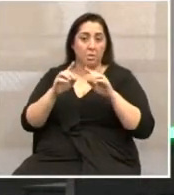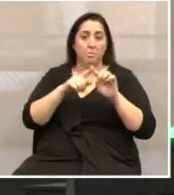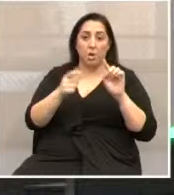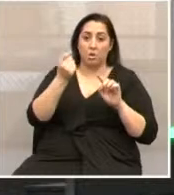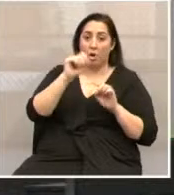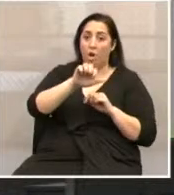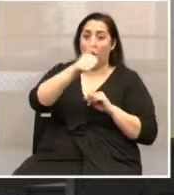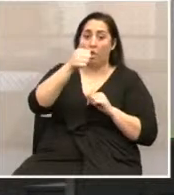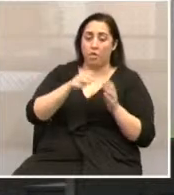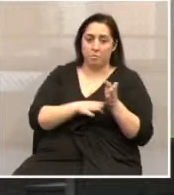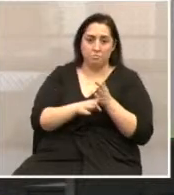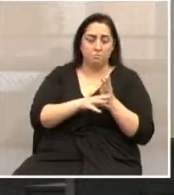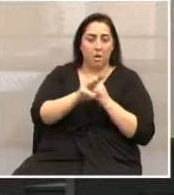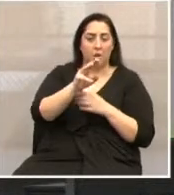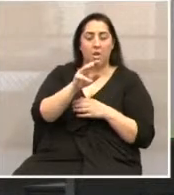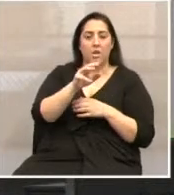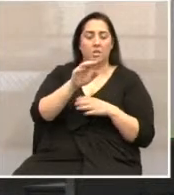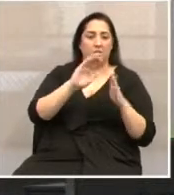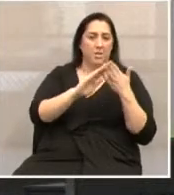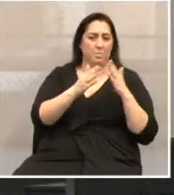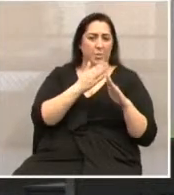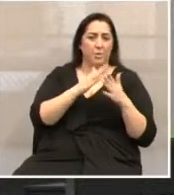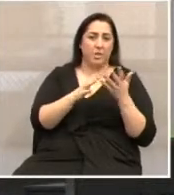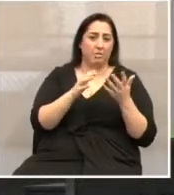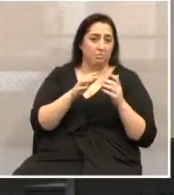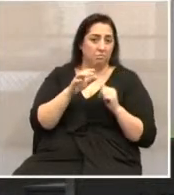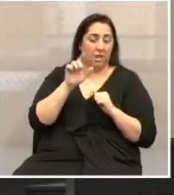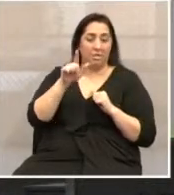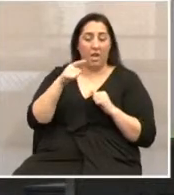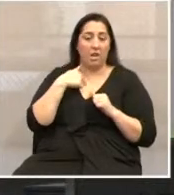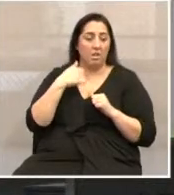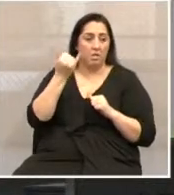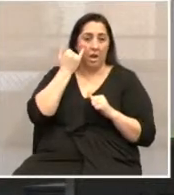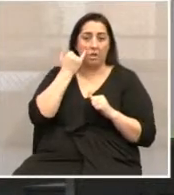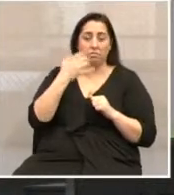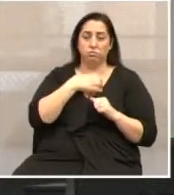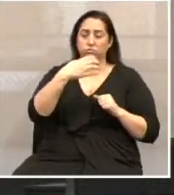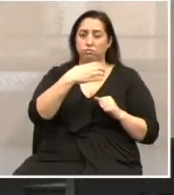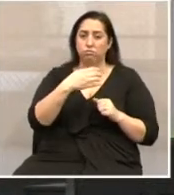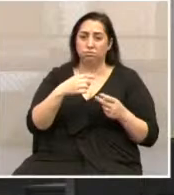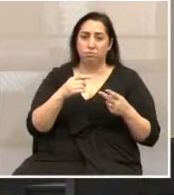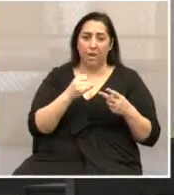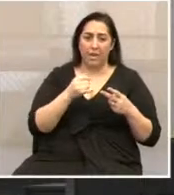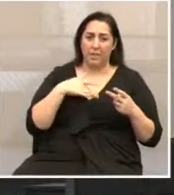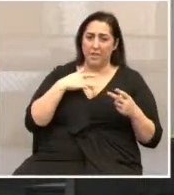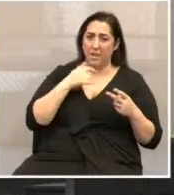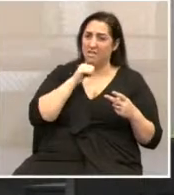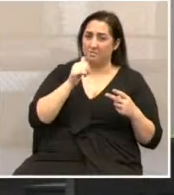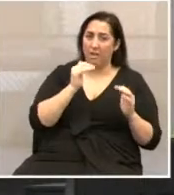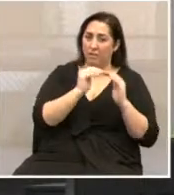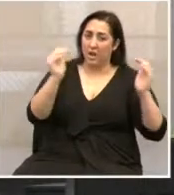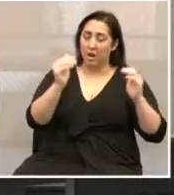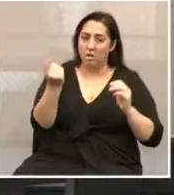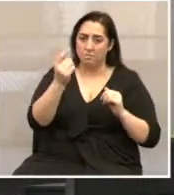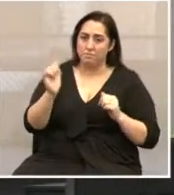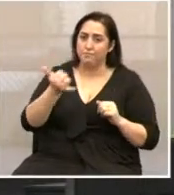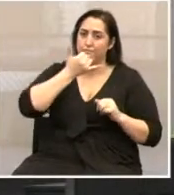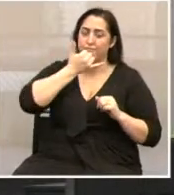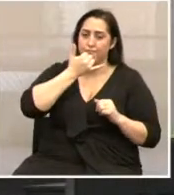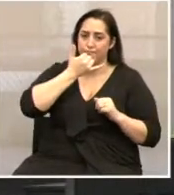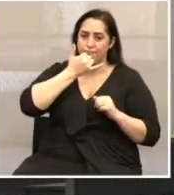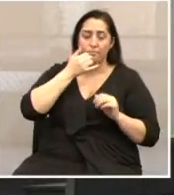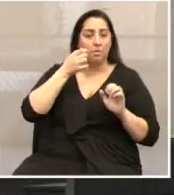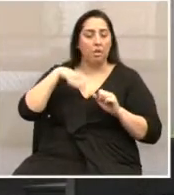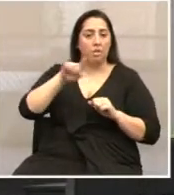country to be able to litigate any grievances they have about election systems or practices in